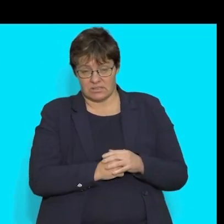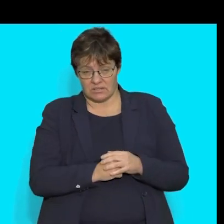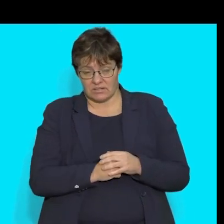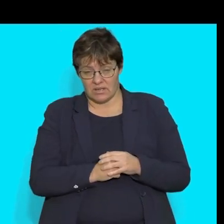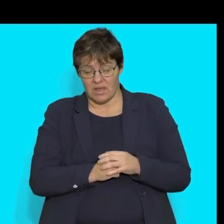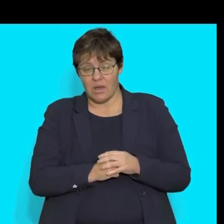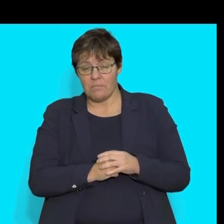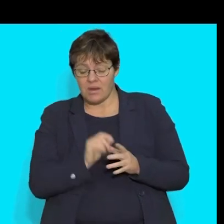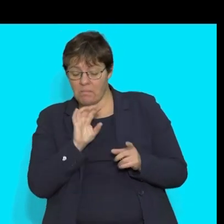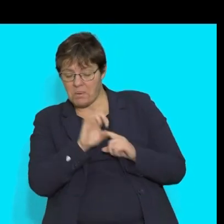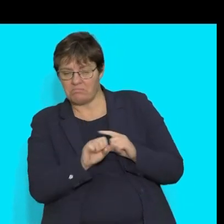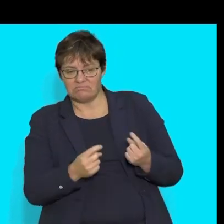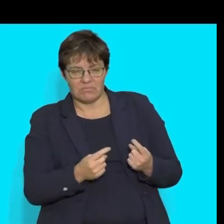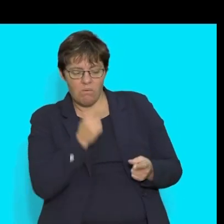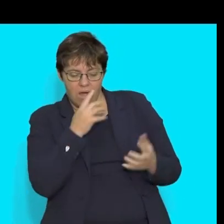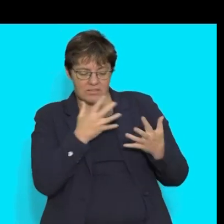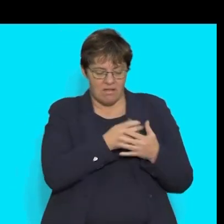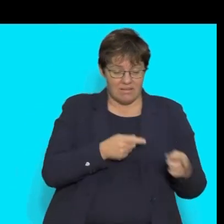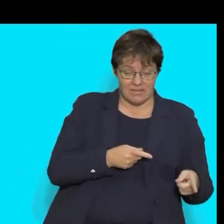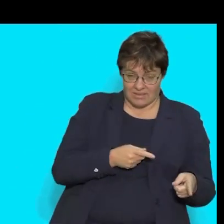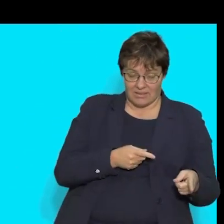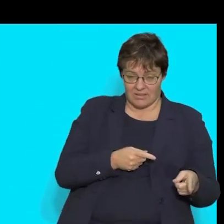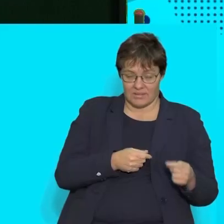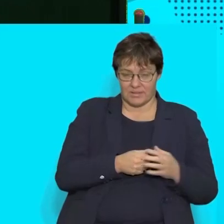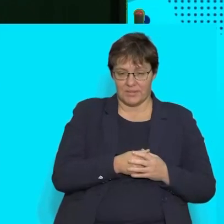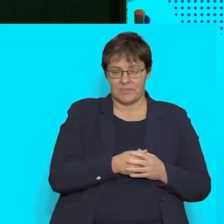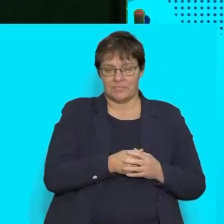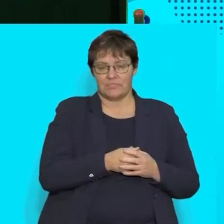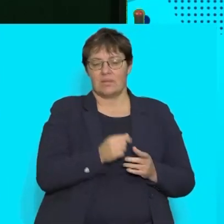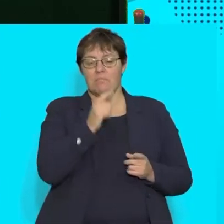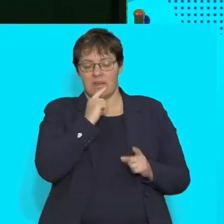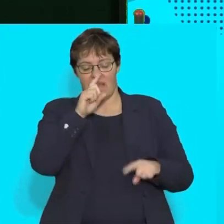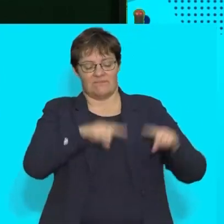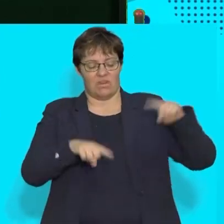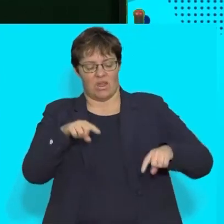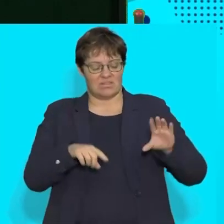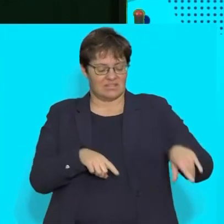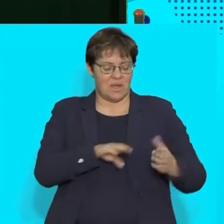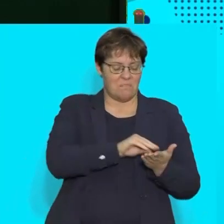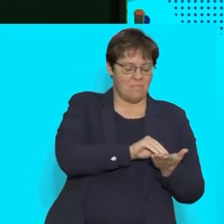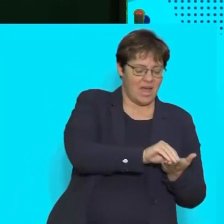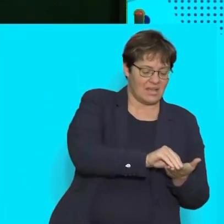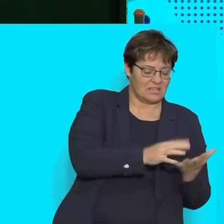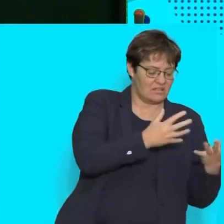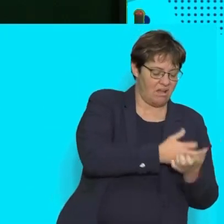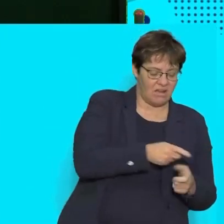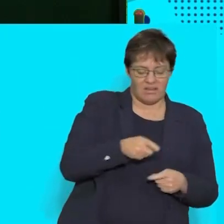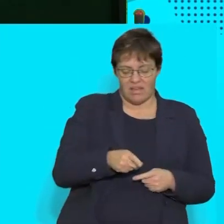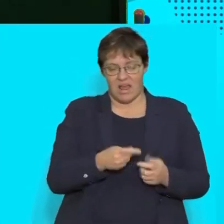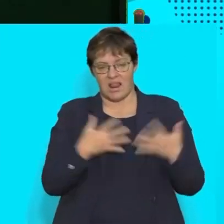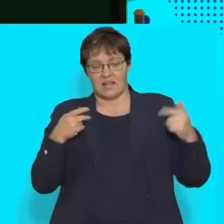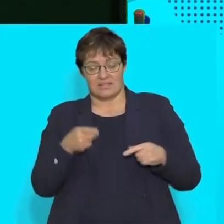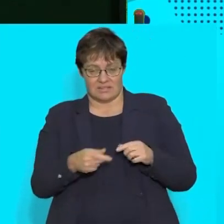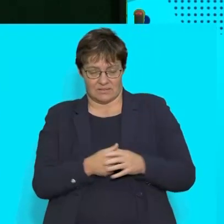characteristics? So we often refer to individuals having variation. Again, we see variation